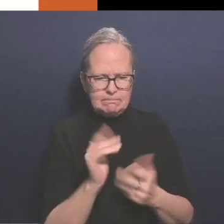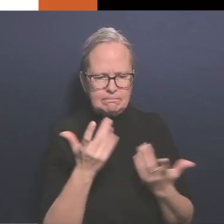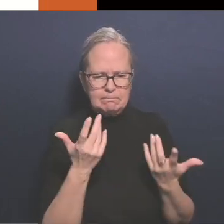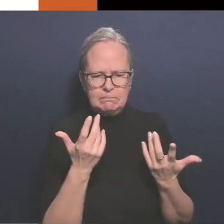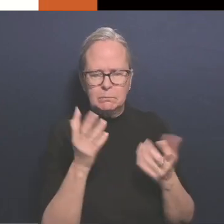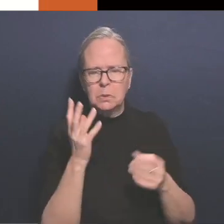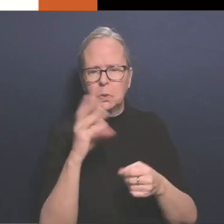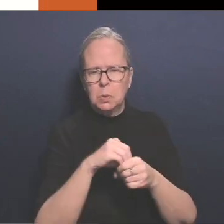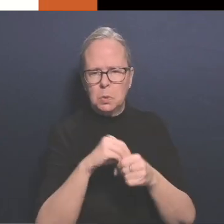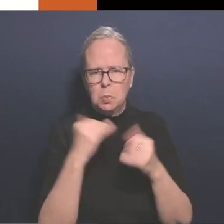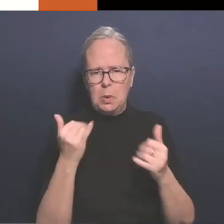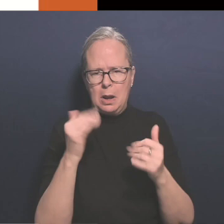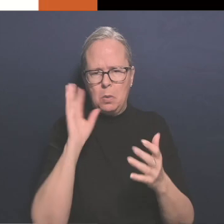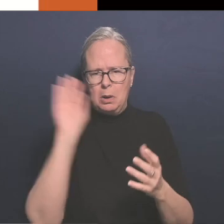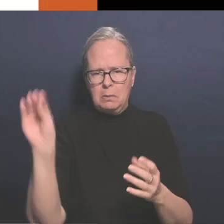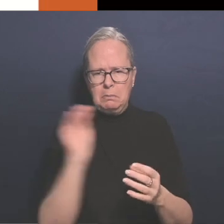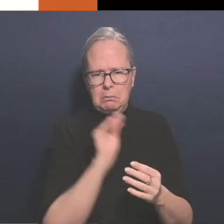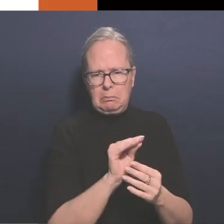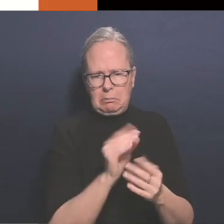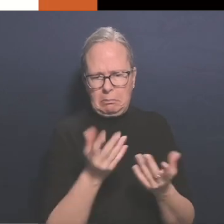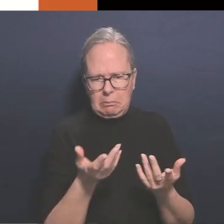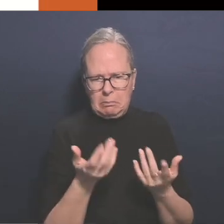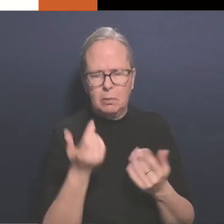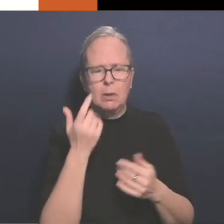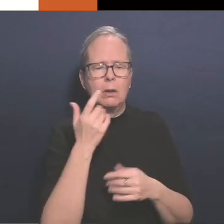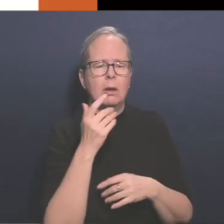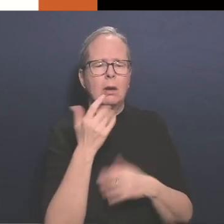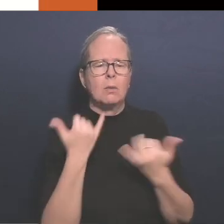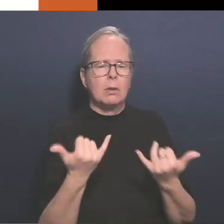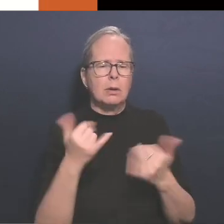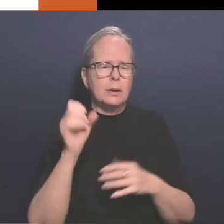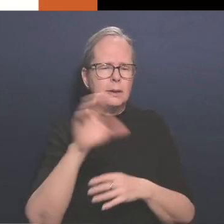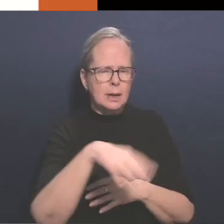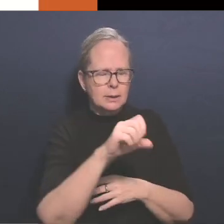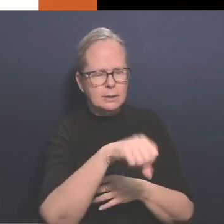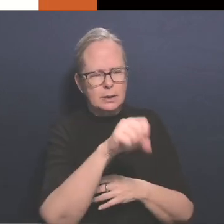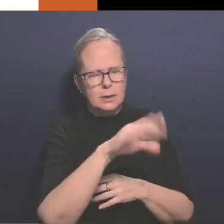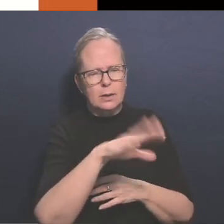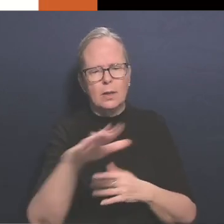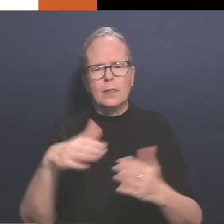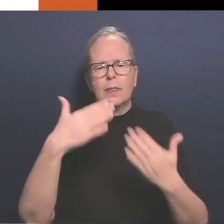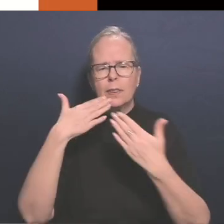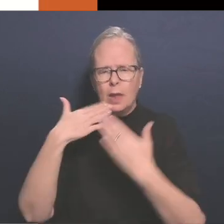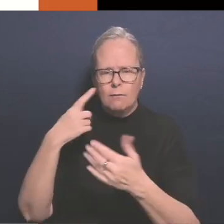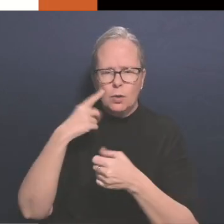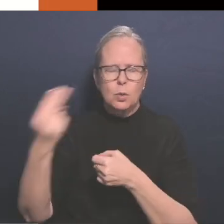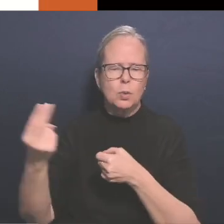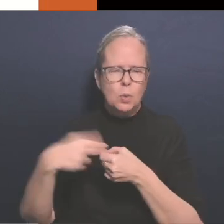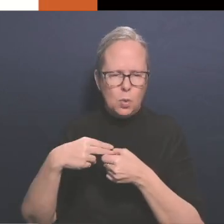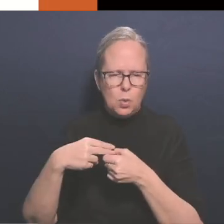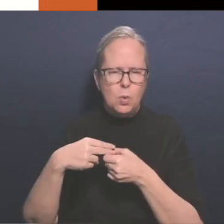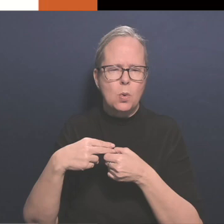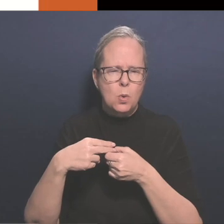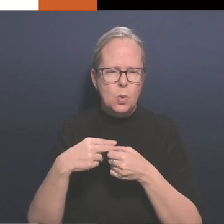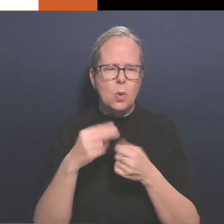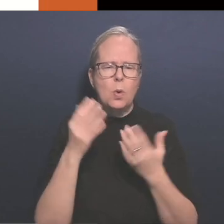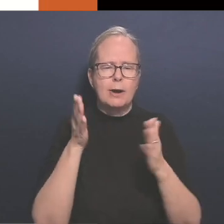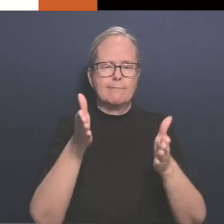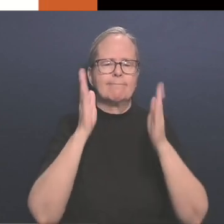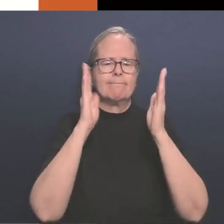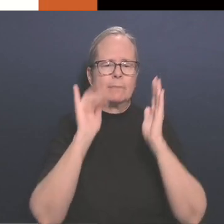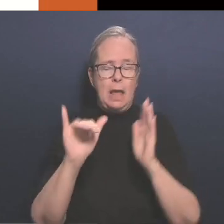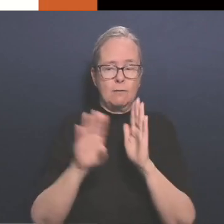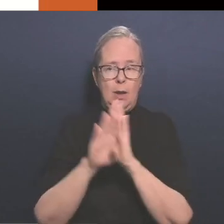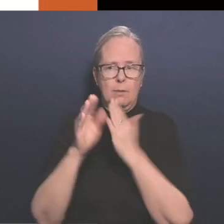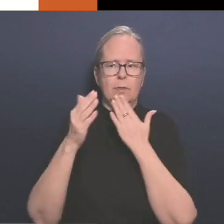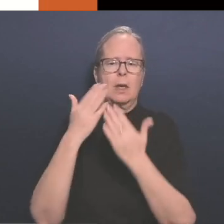have different times. Like BC, most times do their their their their changes to